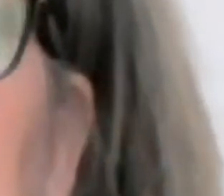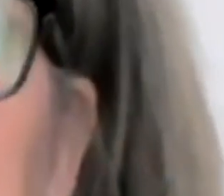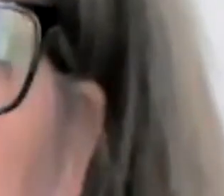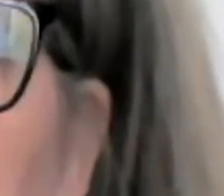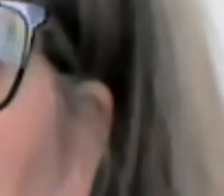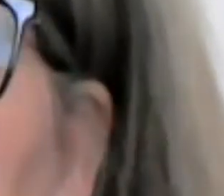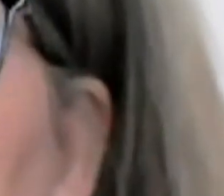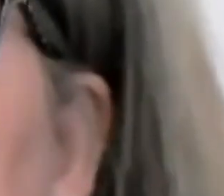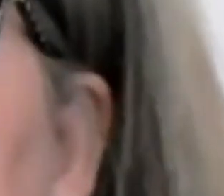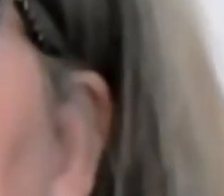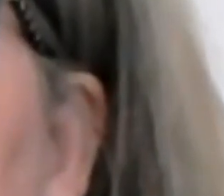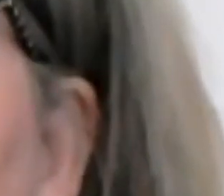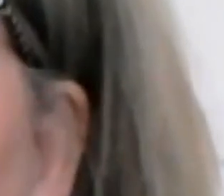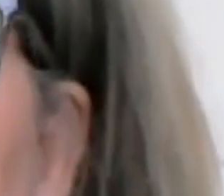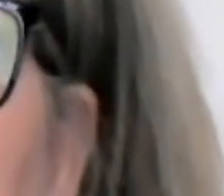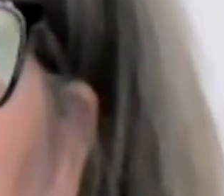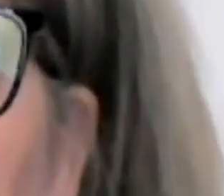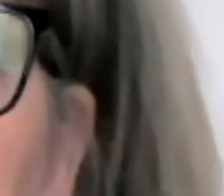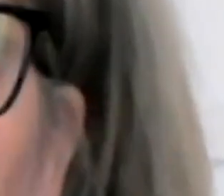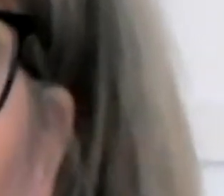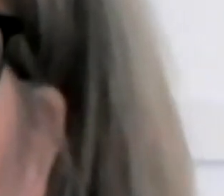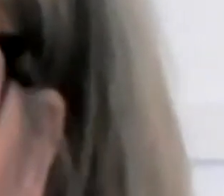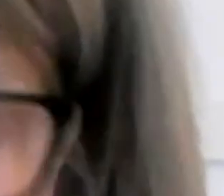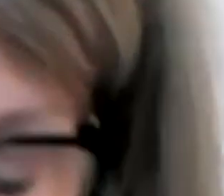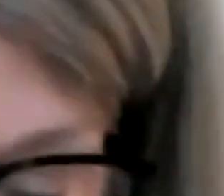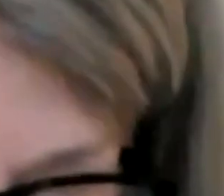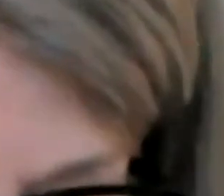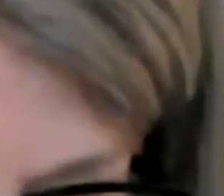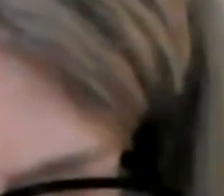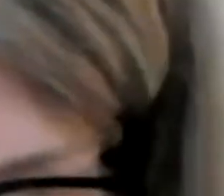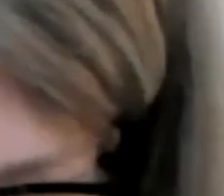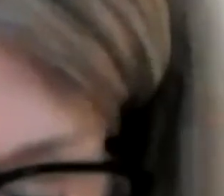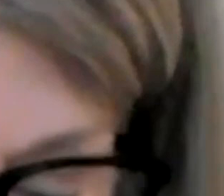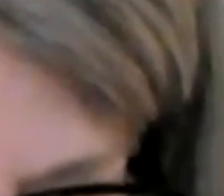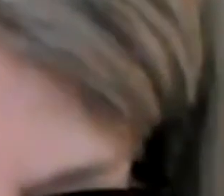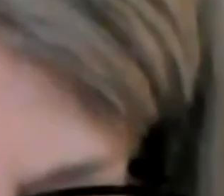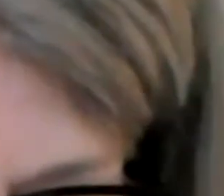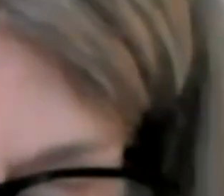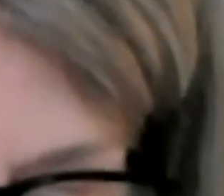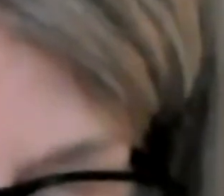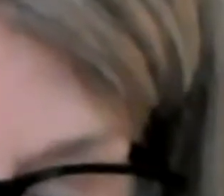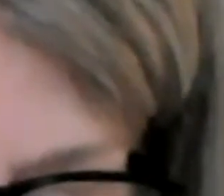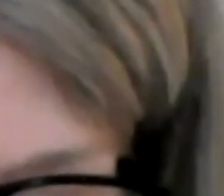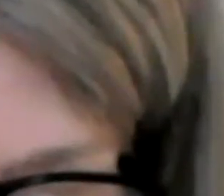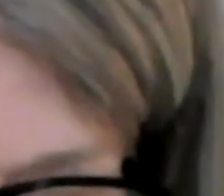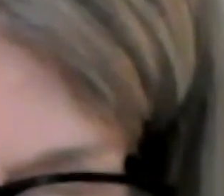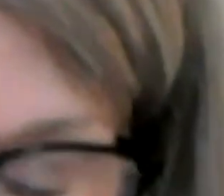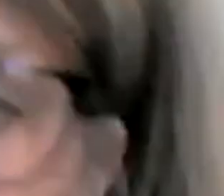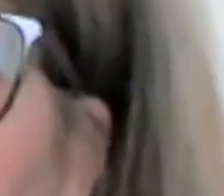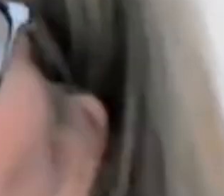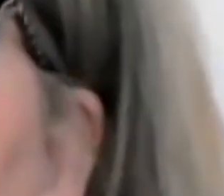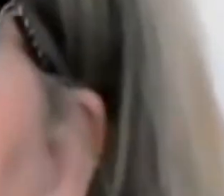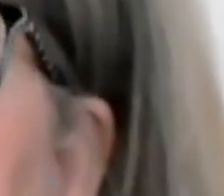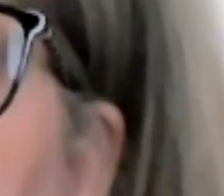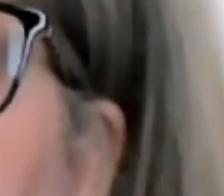cohesiveness, I know we talked a little bit earlier about how difficult it is to get started and all of those kinds of things. This idea